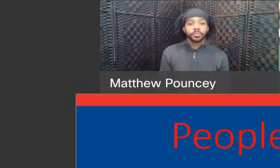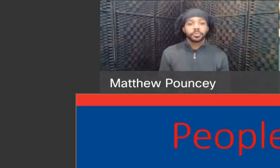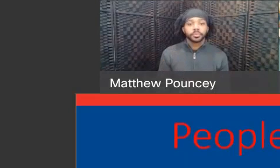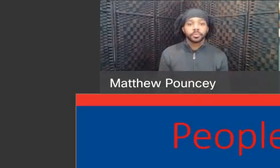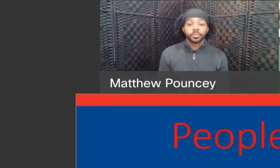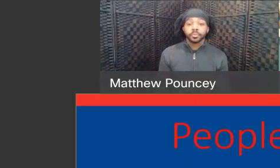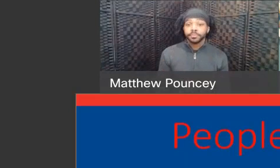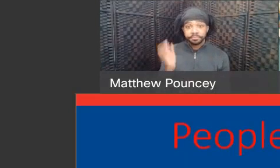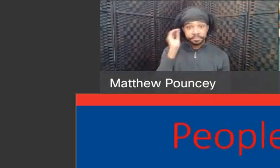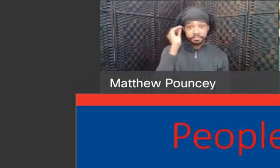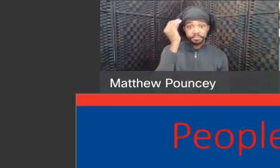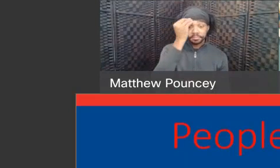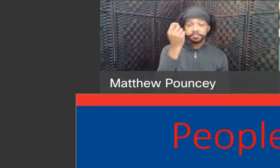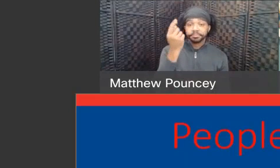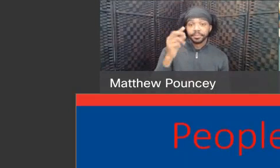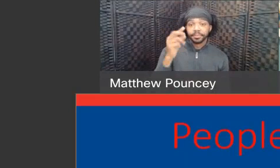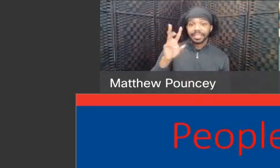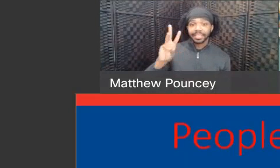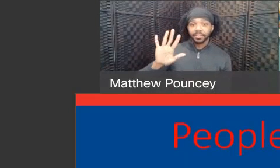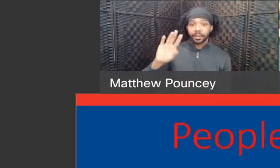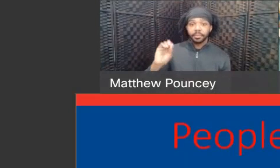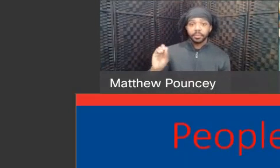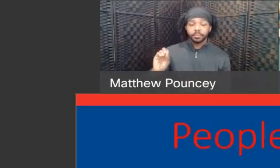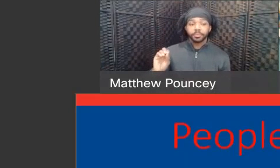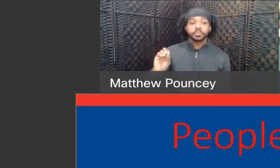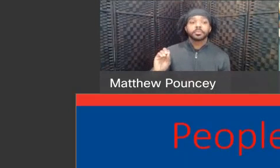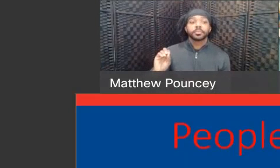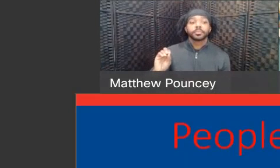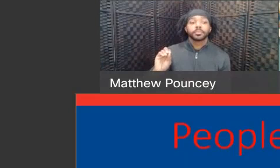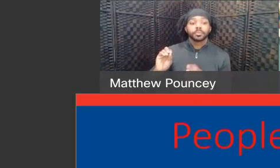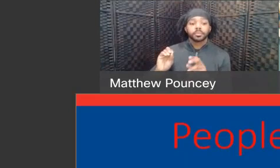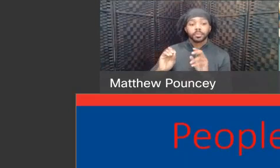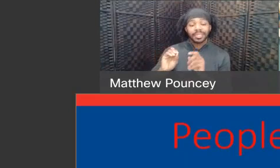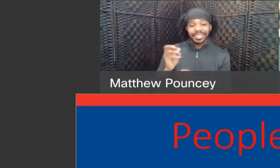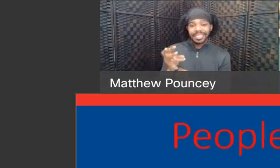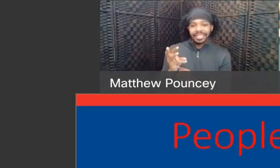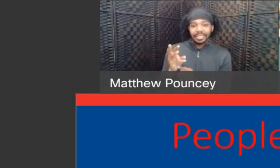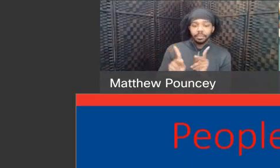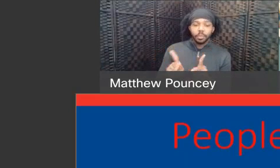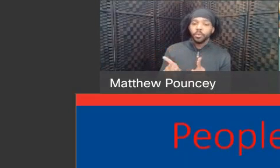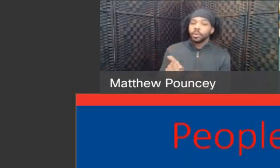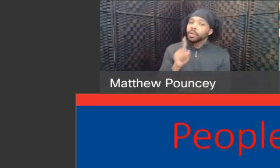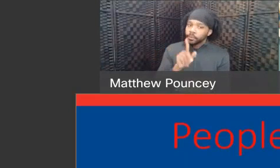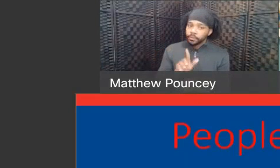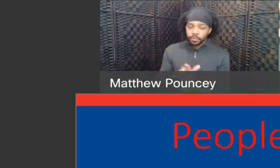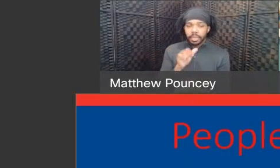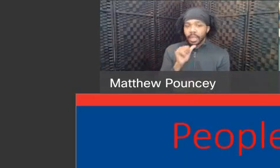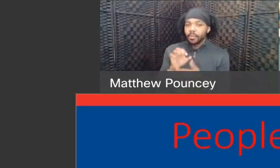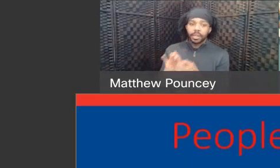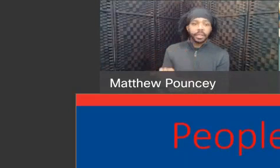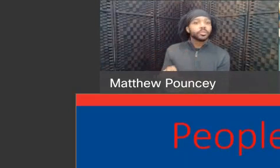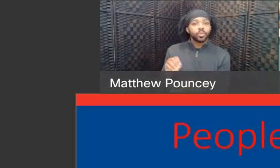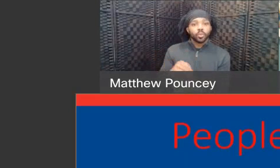Keeping in mind that of the 65 people, 16 are confirmed as not COVID related, and for 12, we are